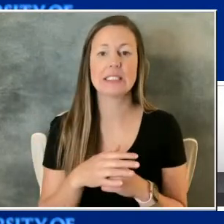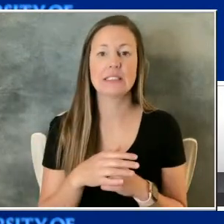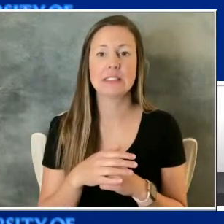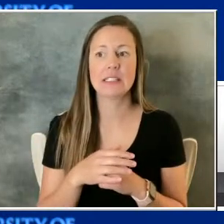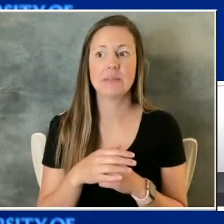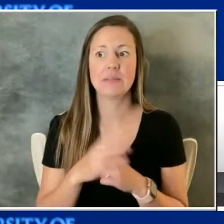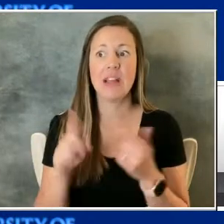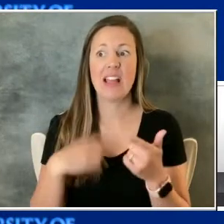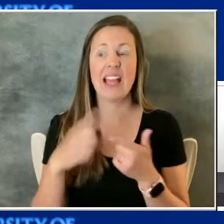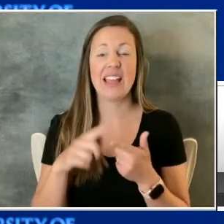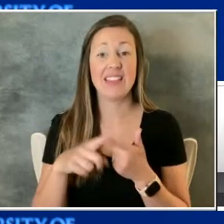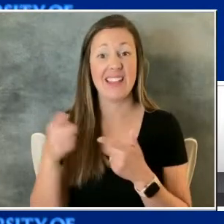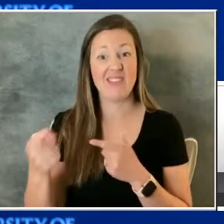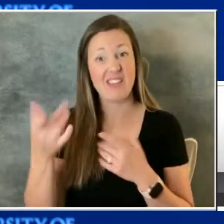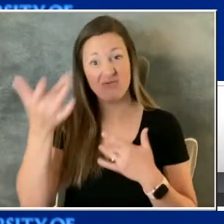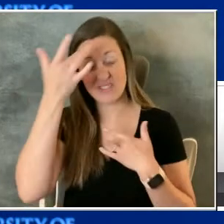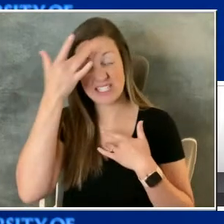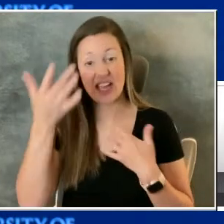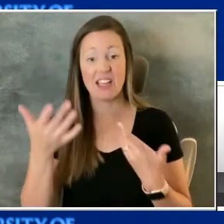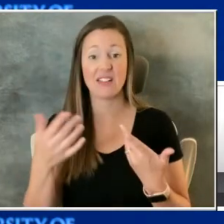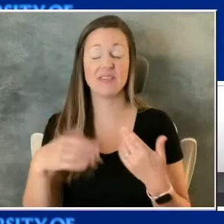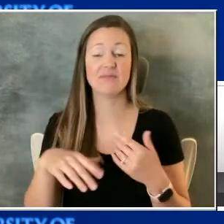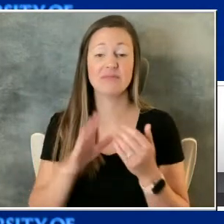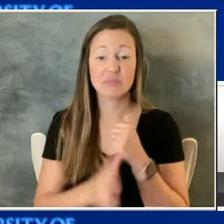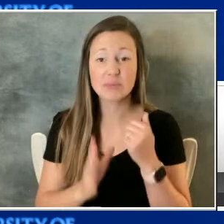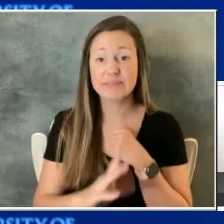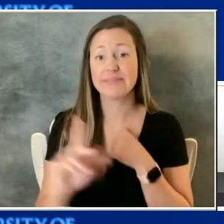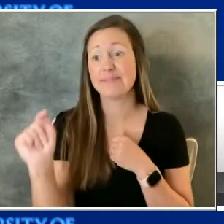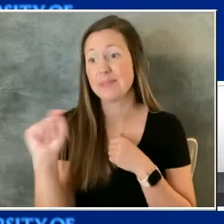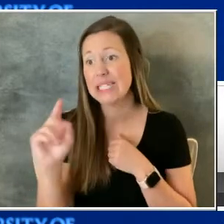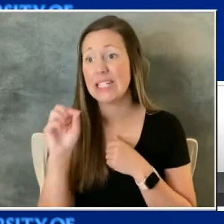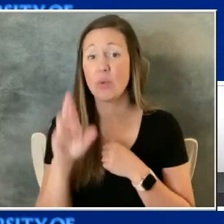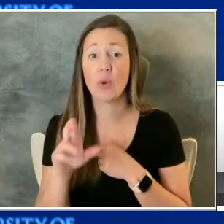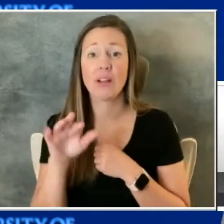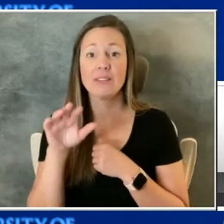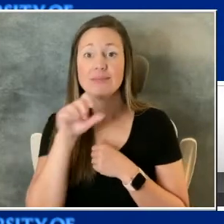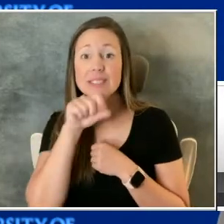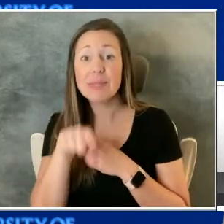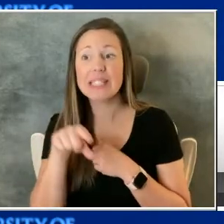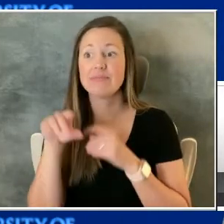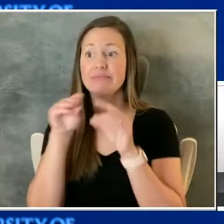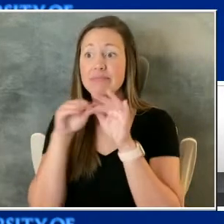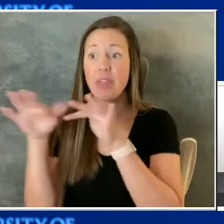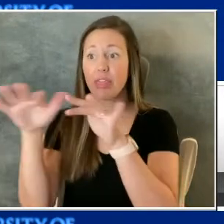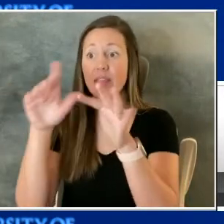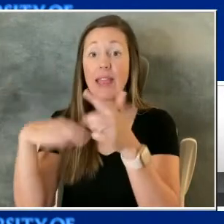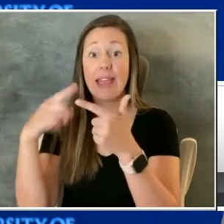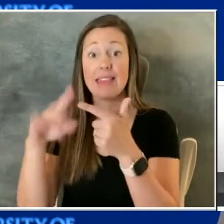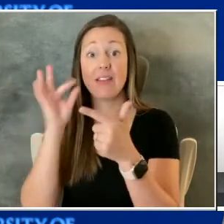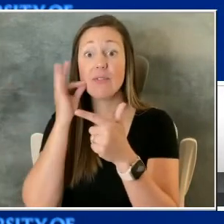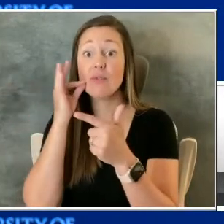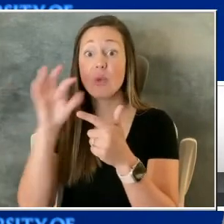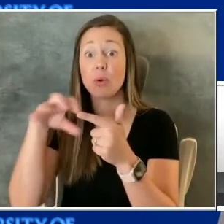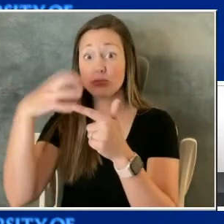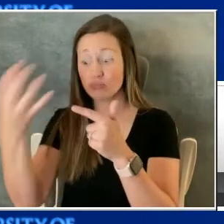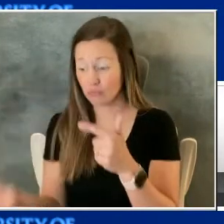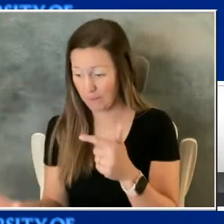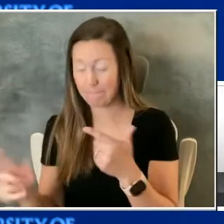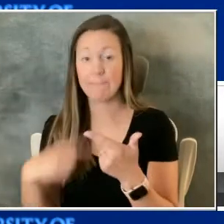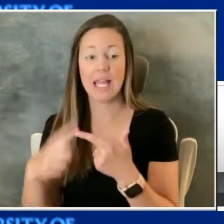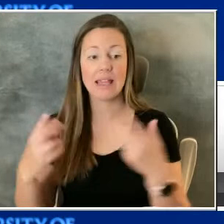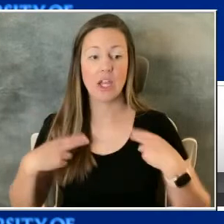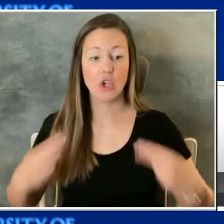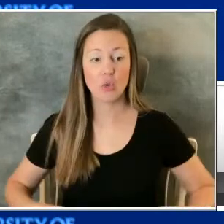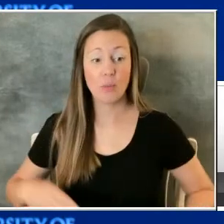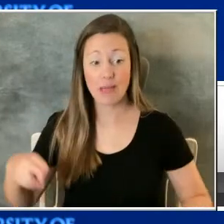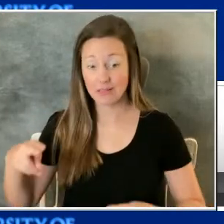or urine or feces, and then the fruit can drop and can either be picked up and eaten by humans or pigs. Most